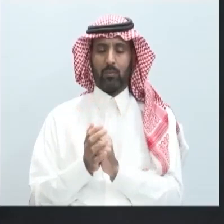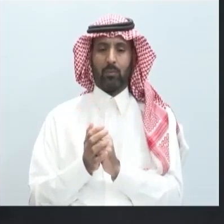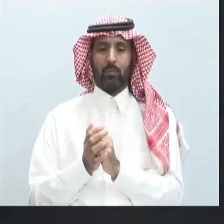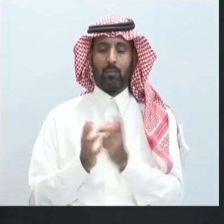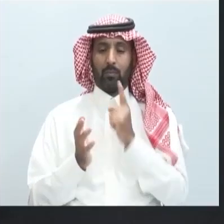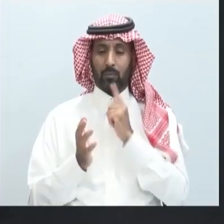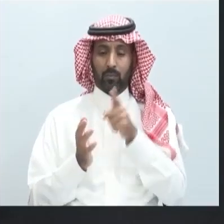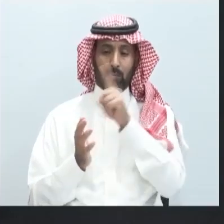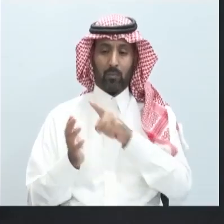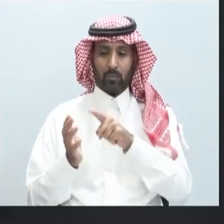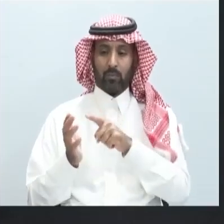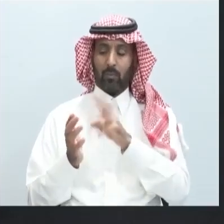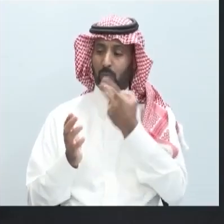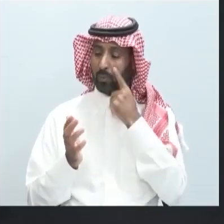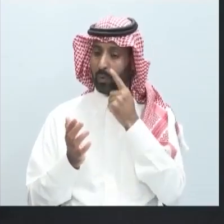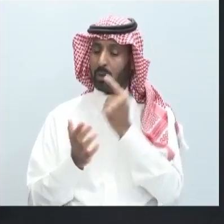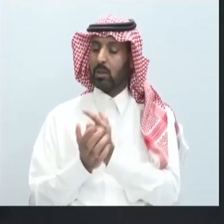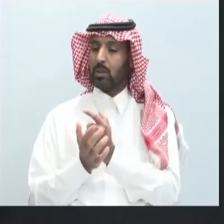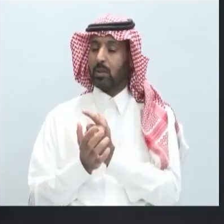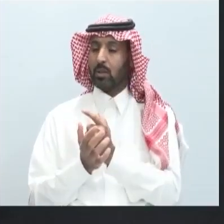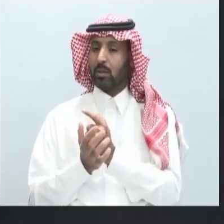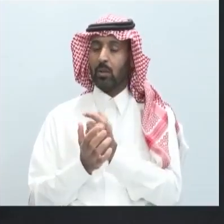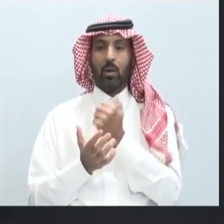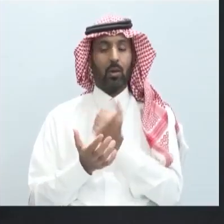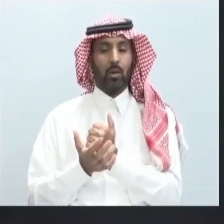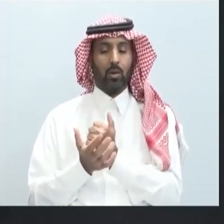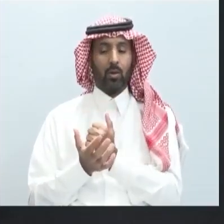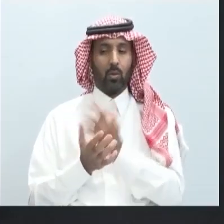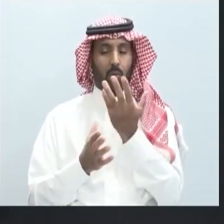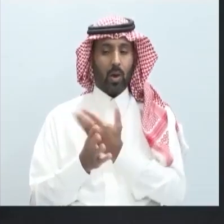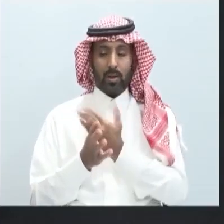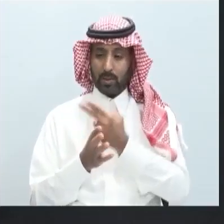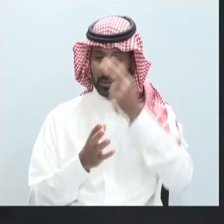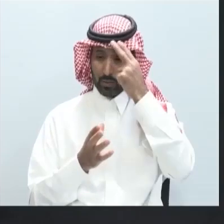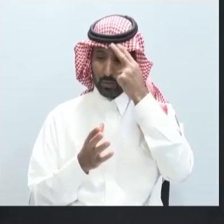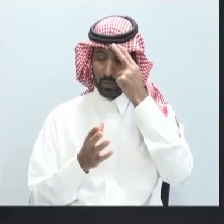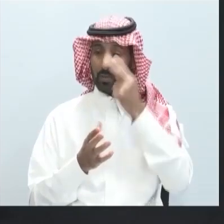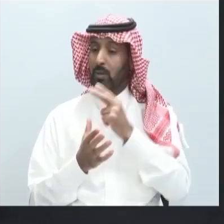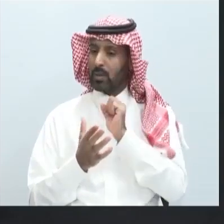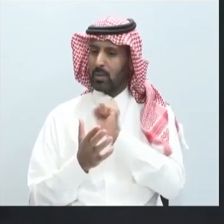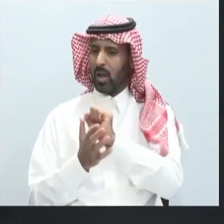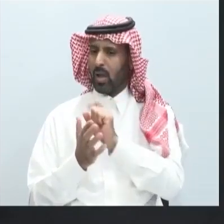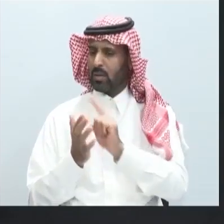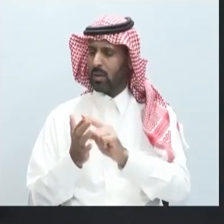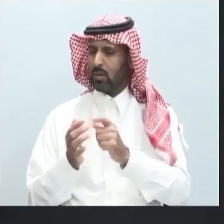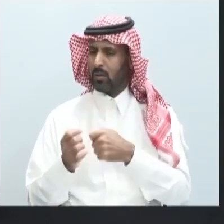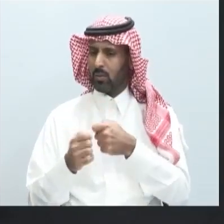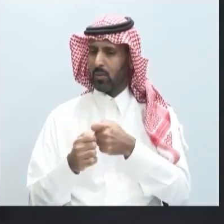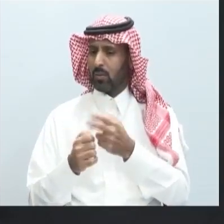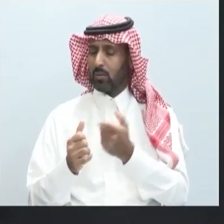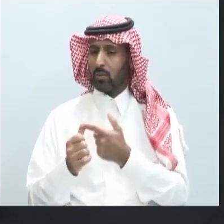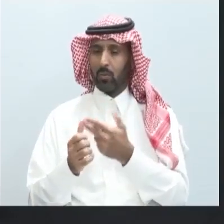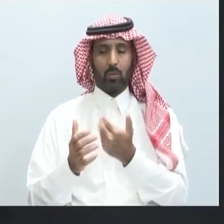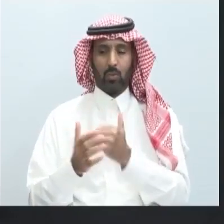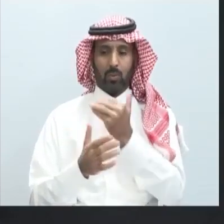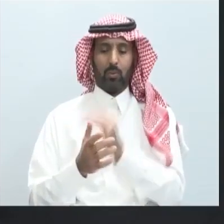So the question again, which factors make the Kingdom of Saudi Arabia special? You can scan the text and give me